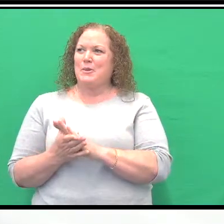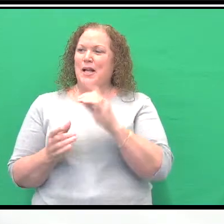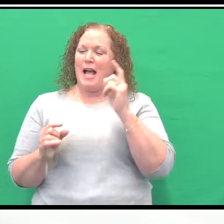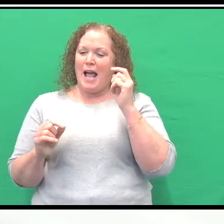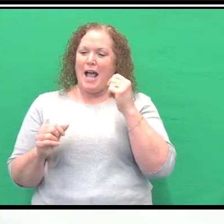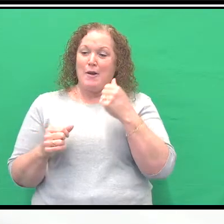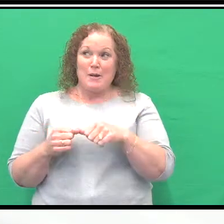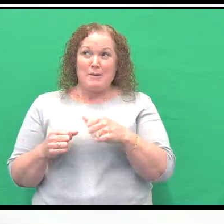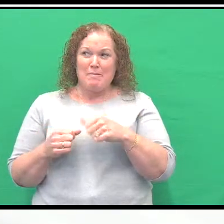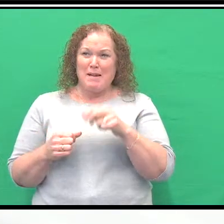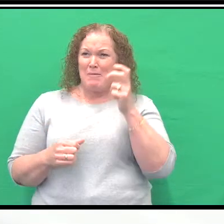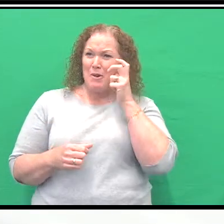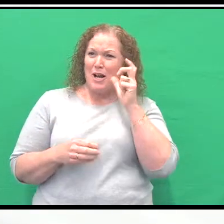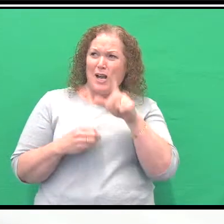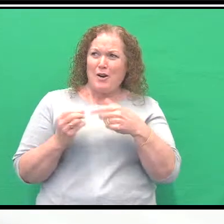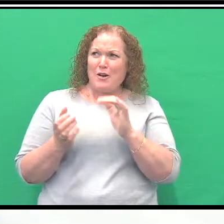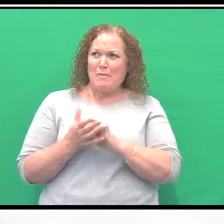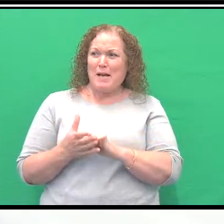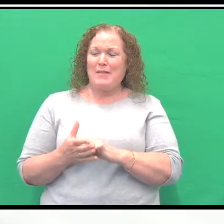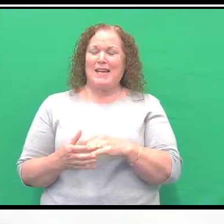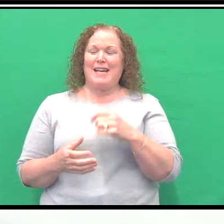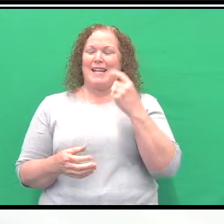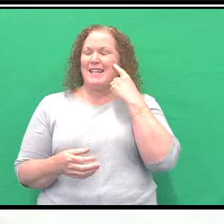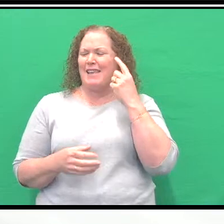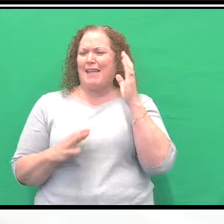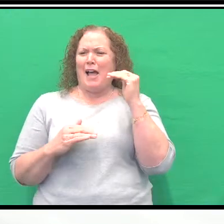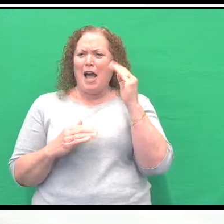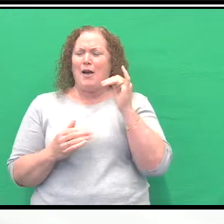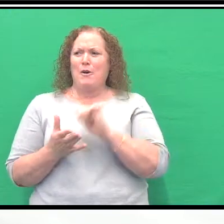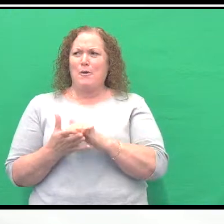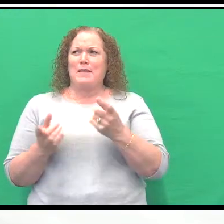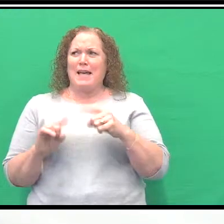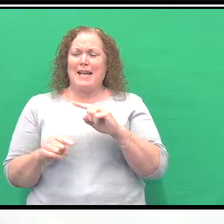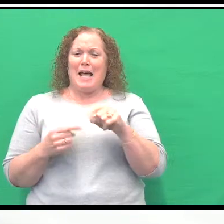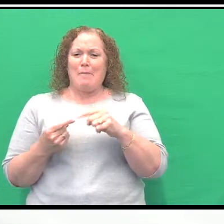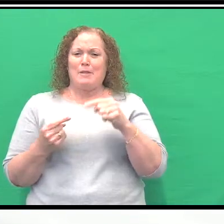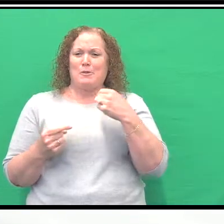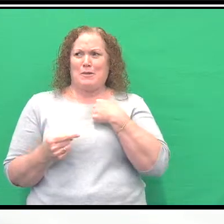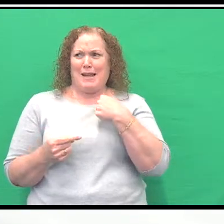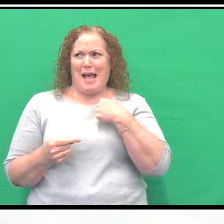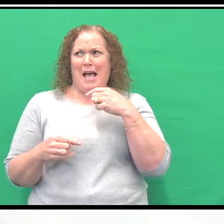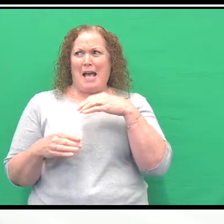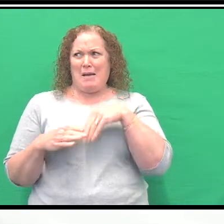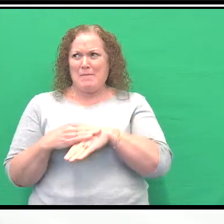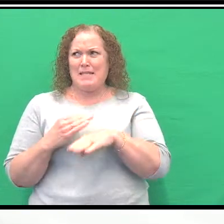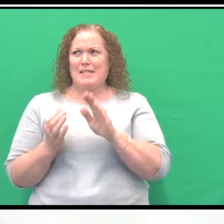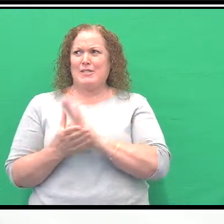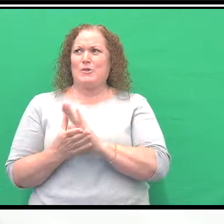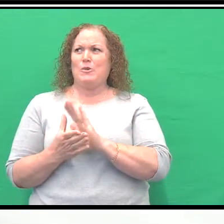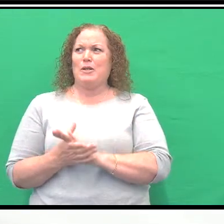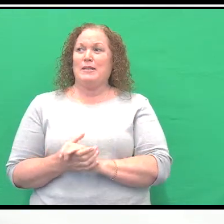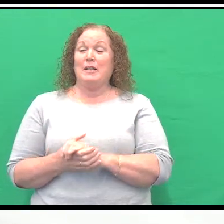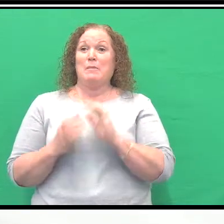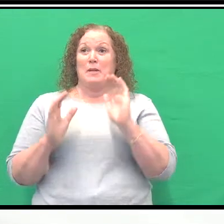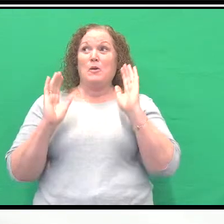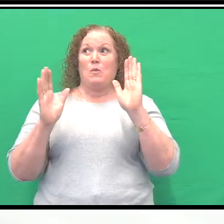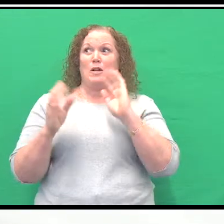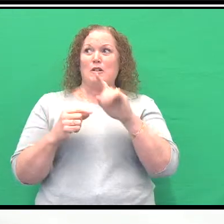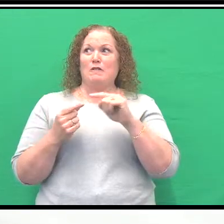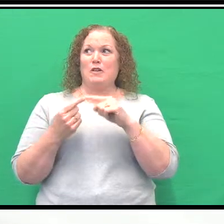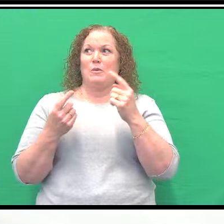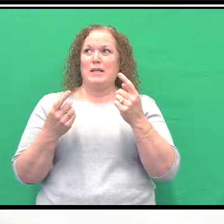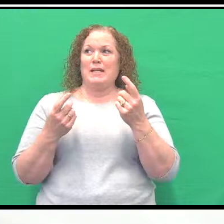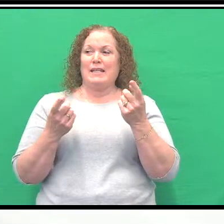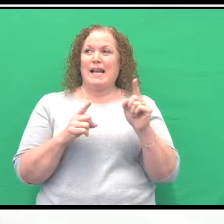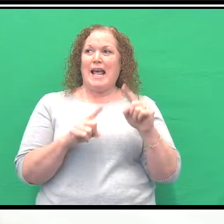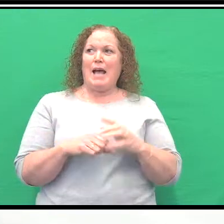oh, I hope that happens when I'm still at school. Nope. But it'll be great later on. The only thing that's ever concerned me is with sports